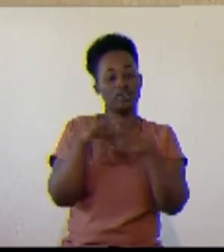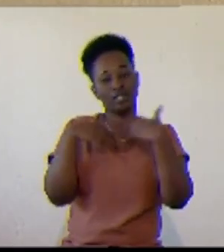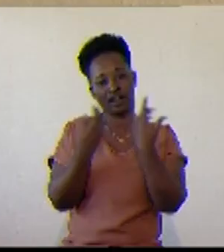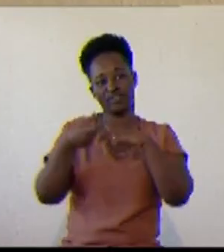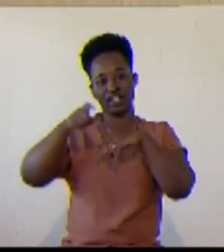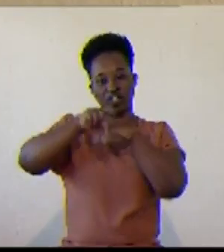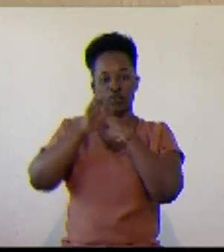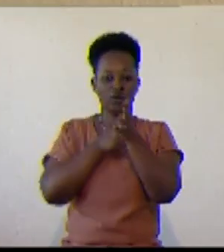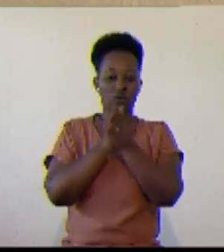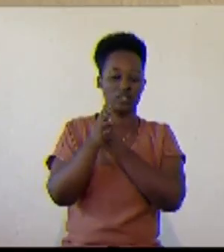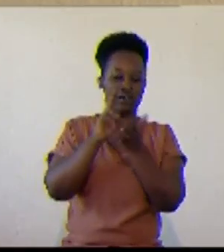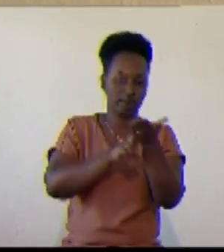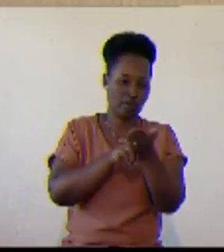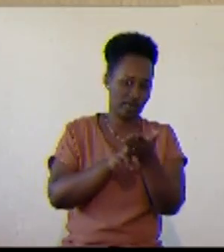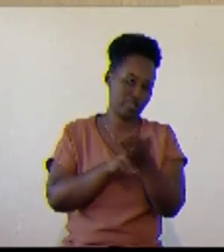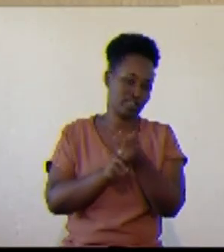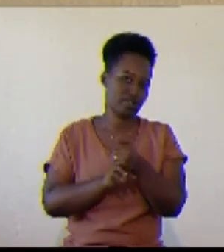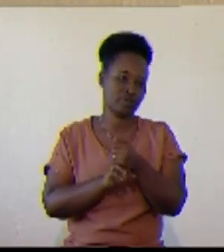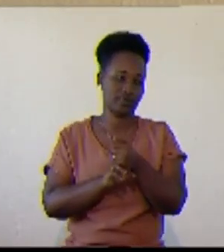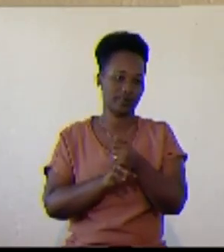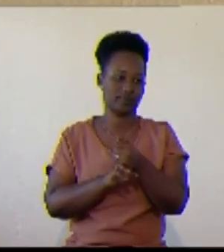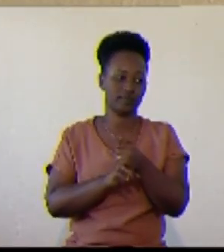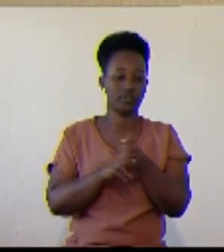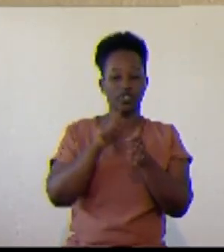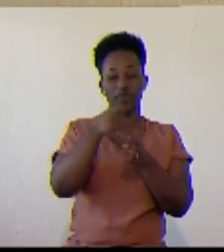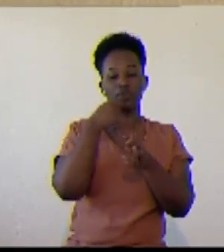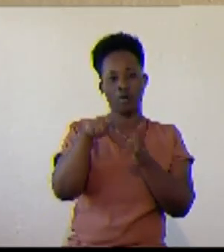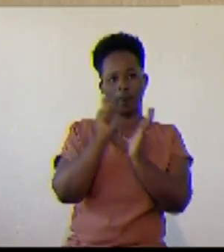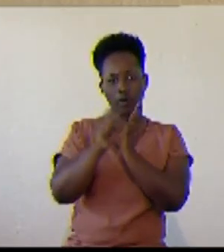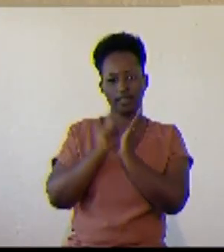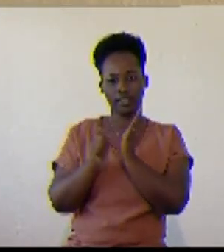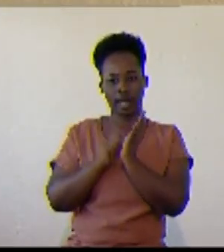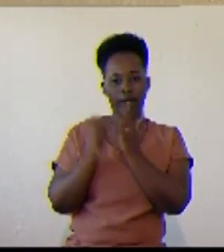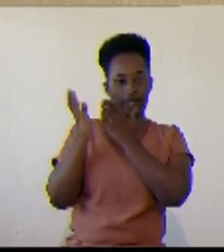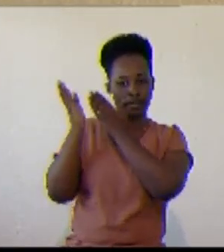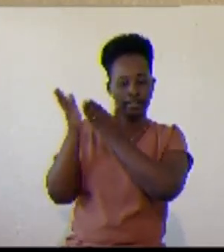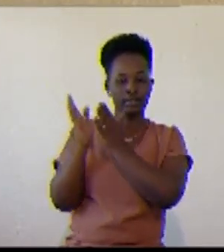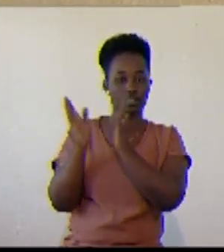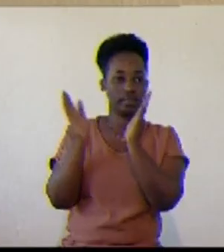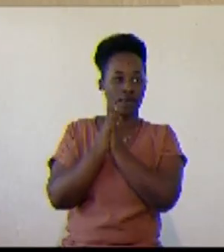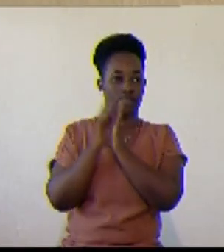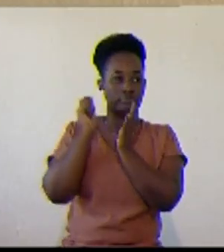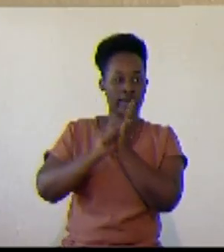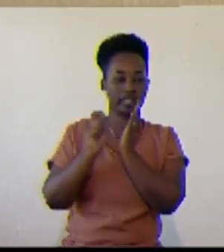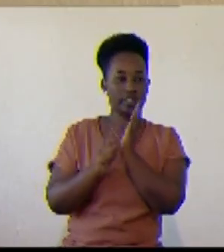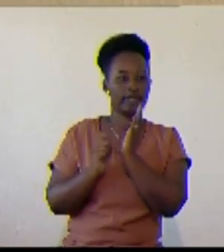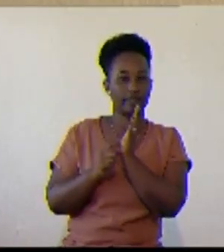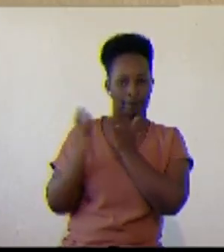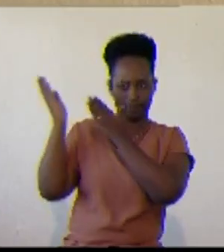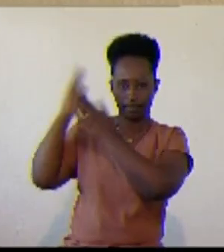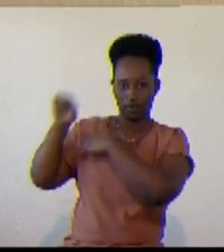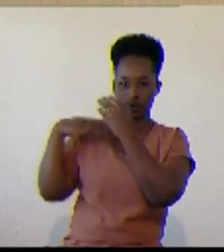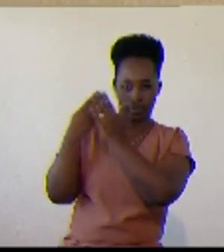to produce additional unit of output. So you have to note this, you have to note